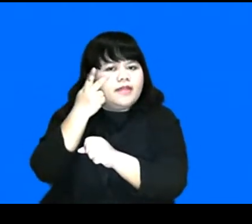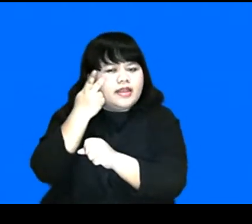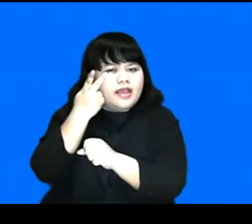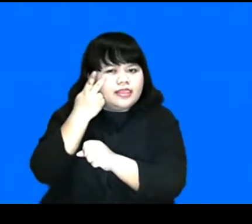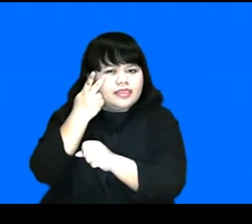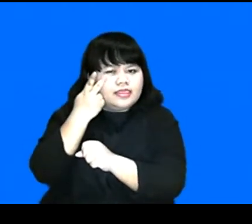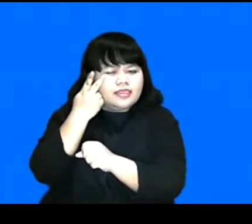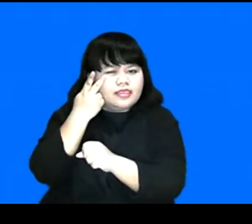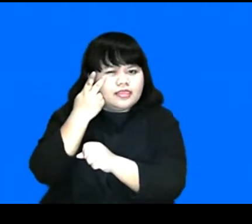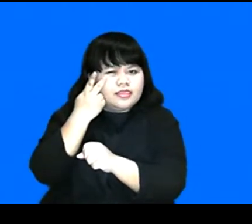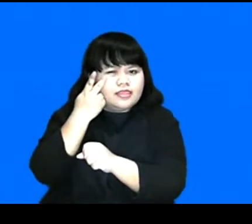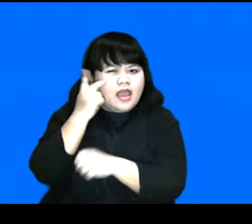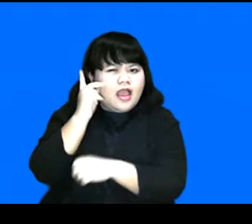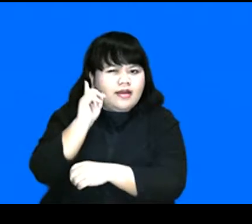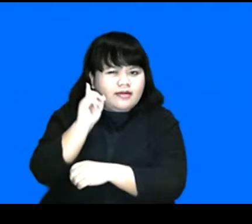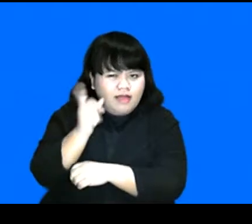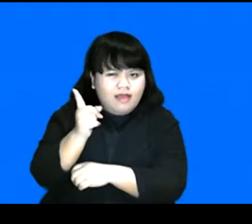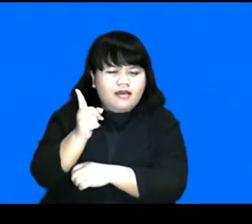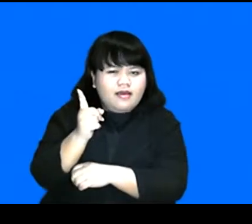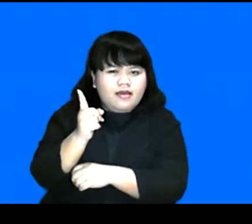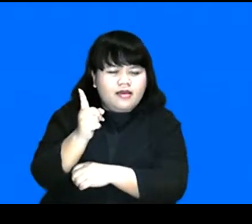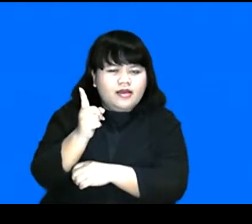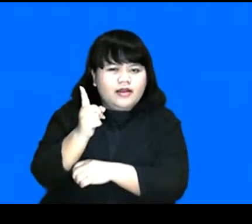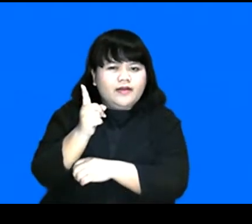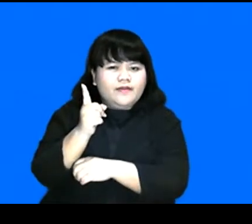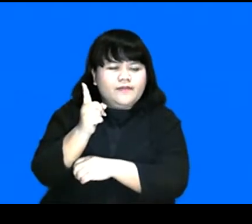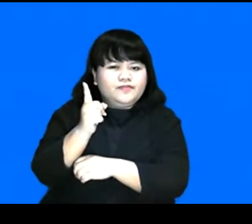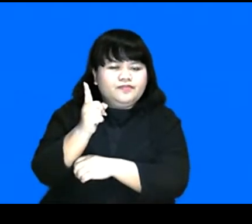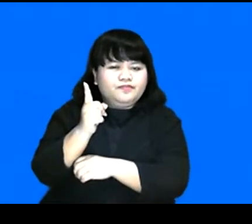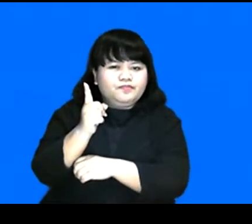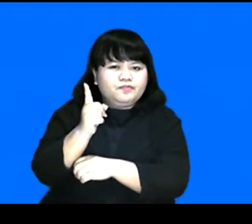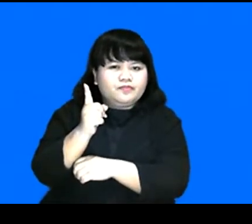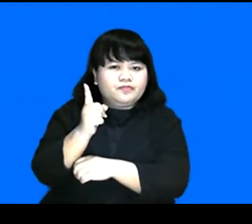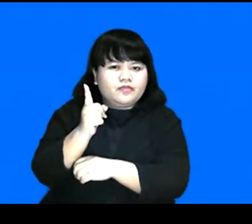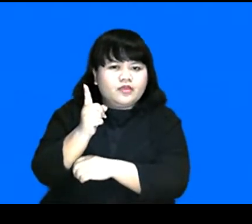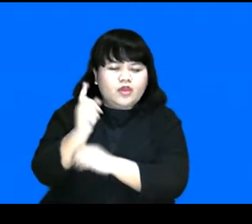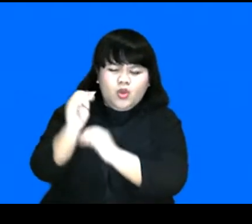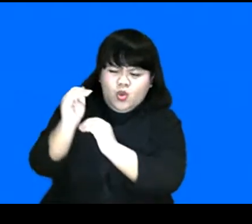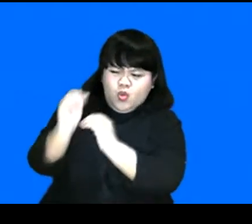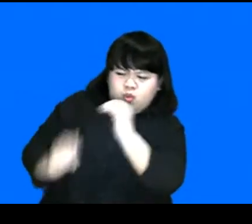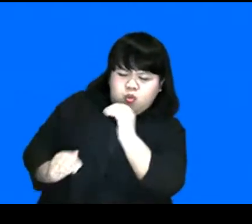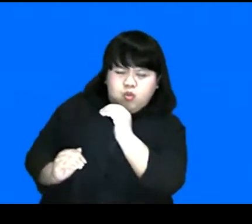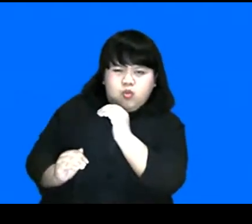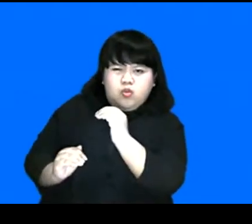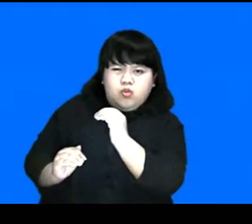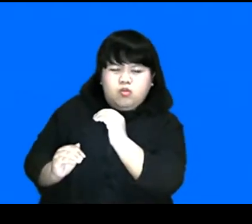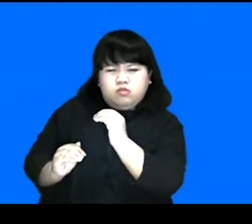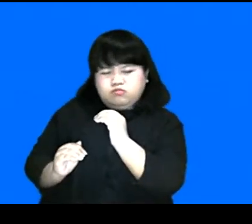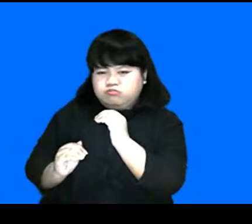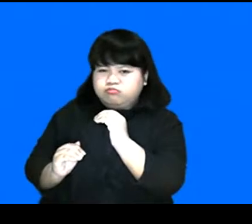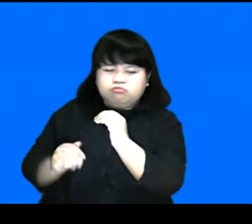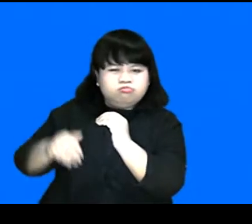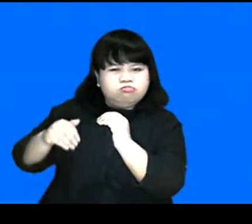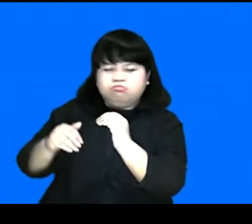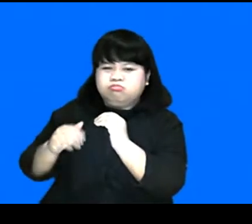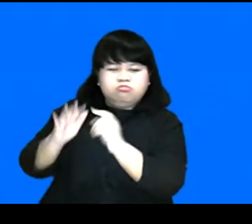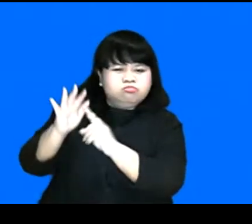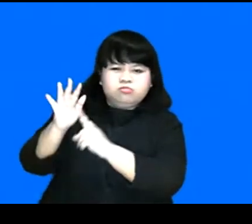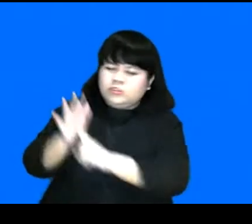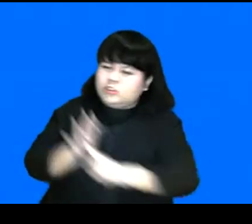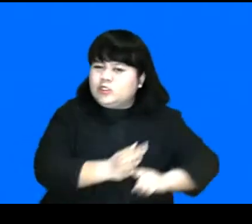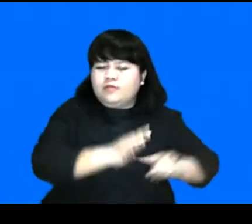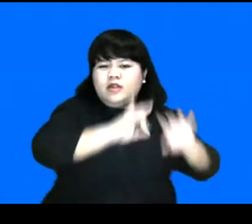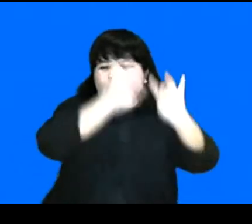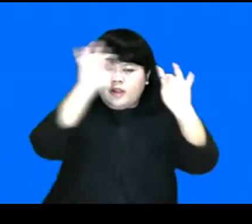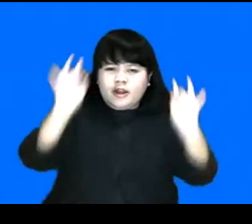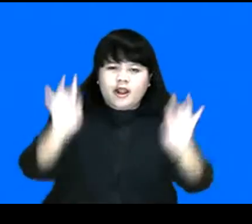parity and equality, there is no discrimination, etc. But it does not translate